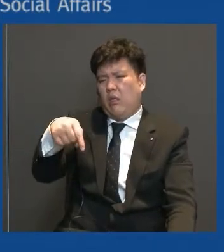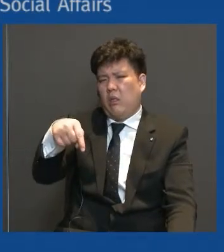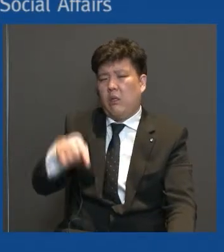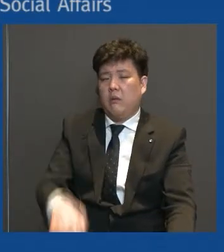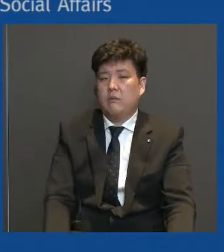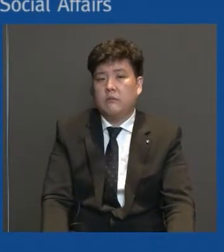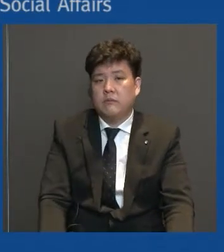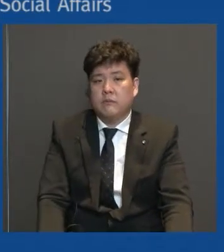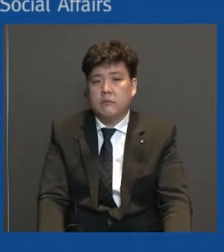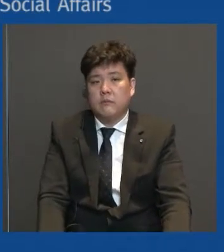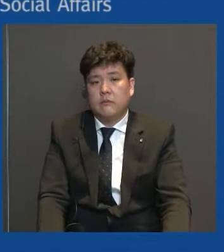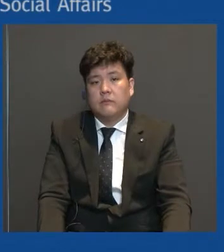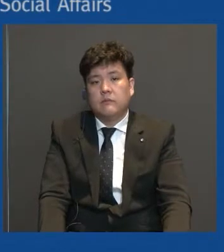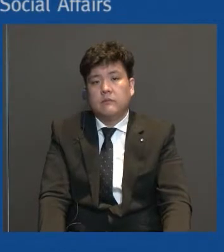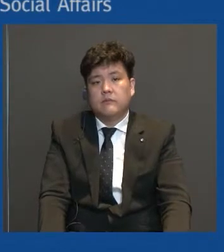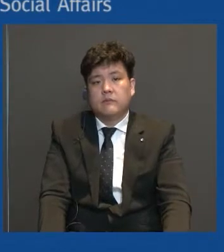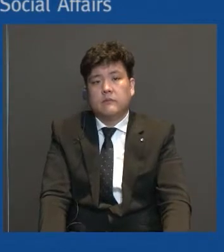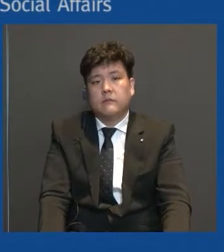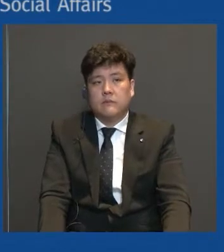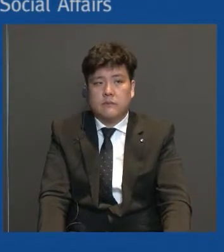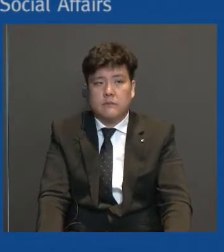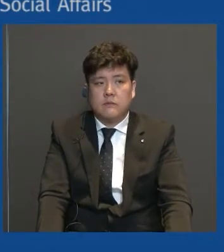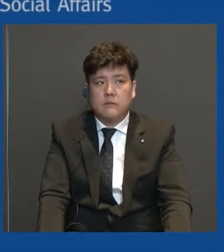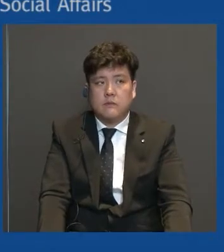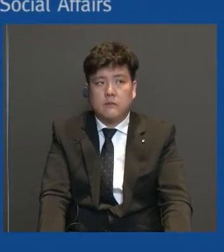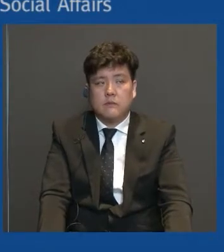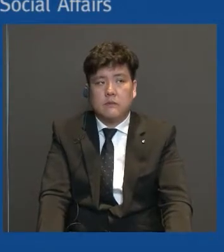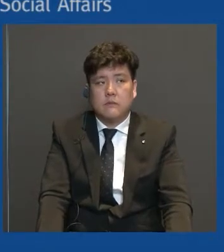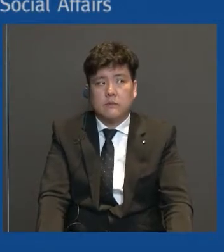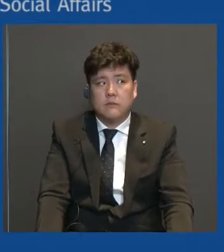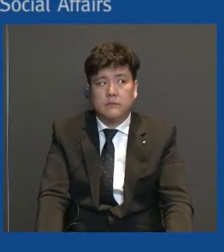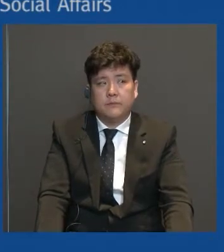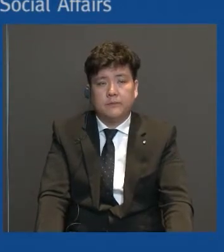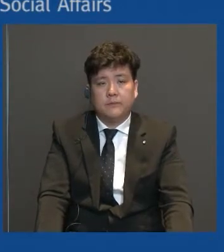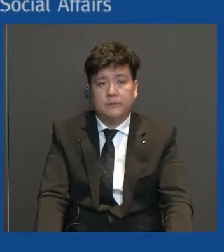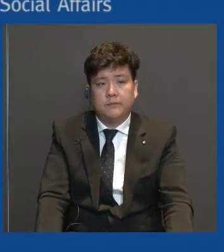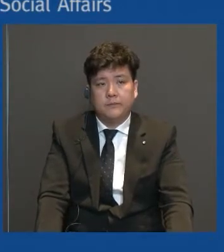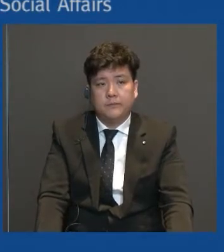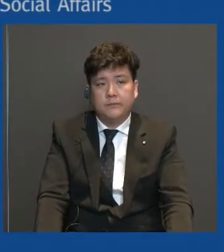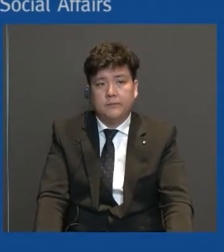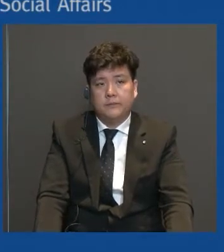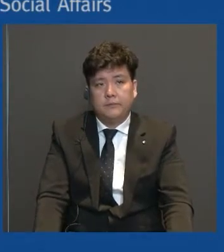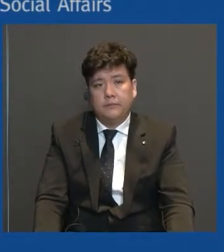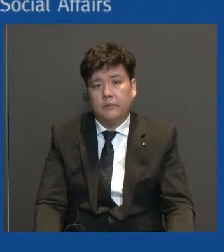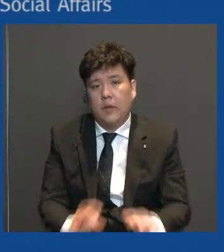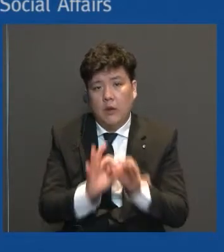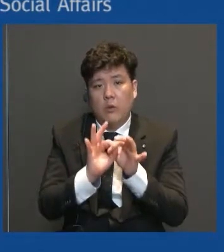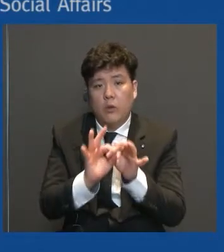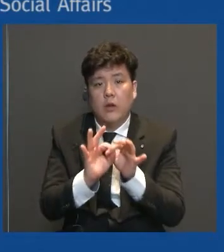identified diminished rights of residents as the main challenge during the pandemic.